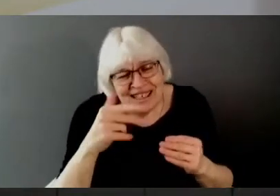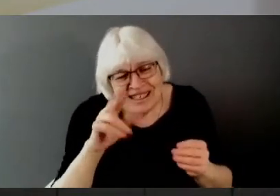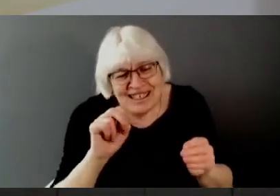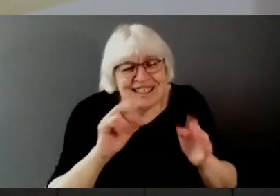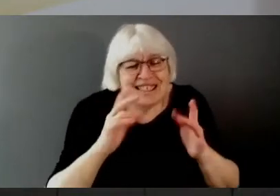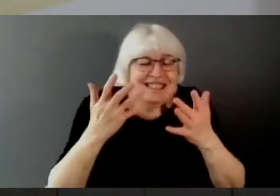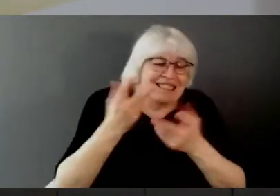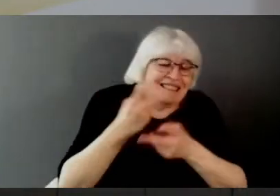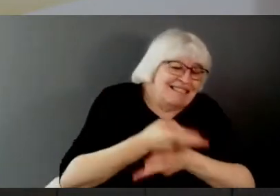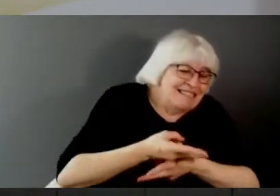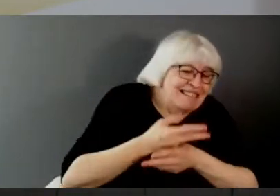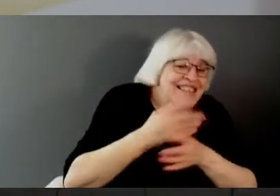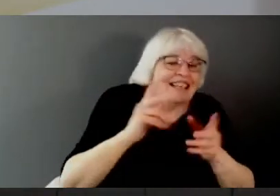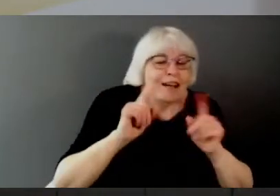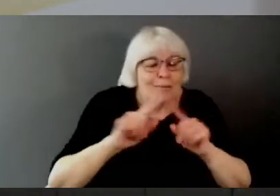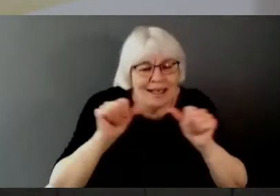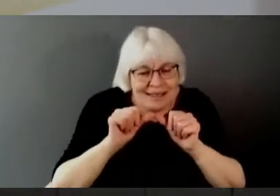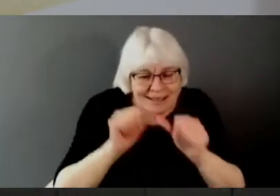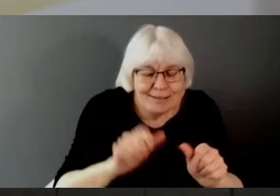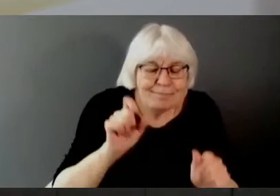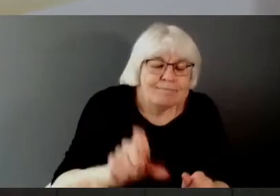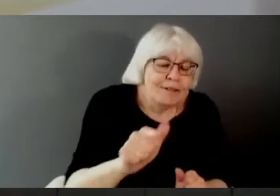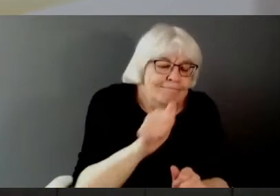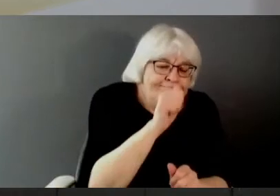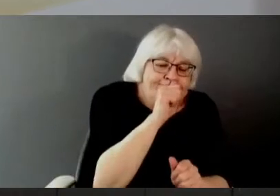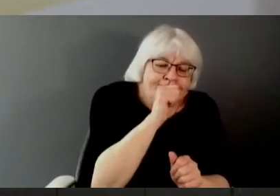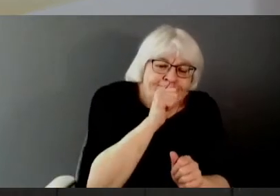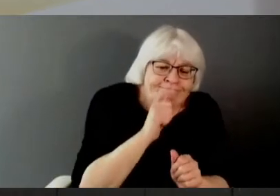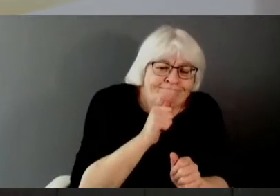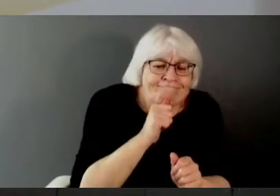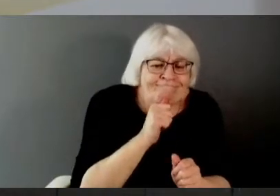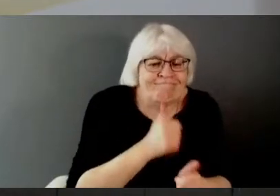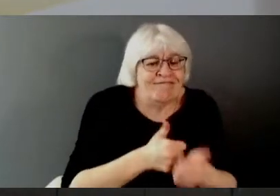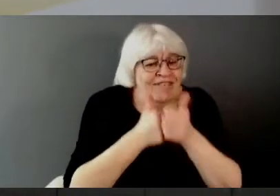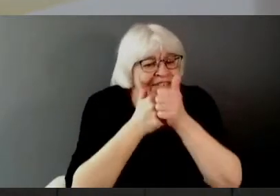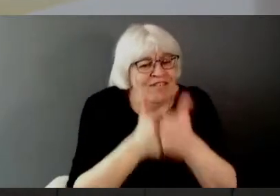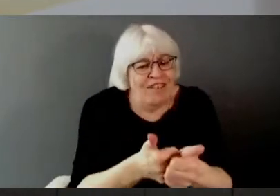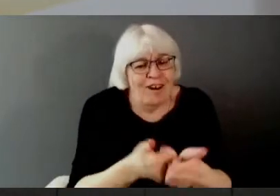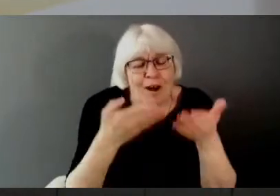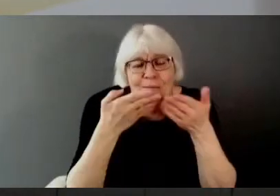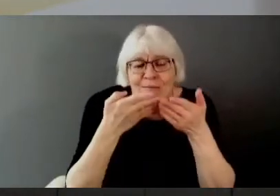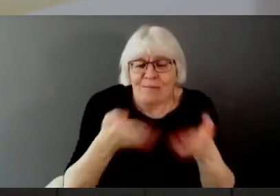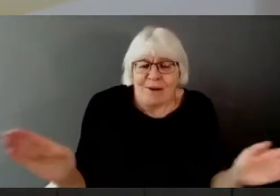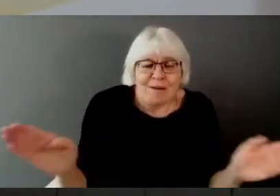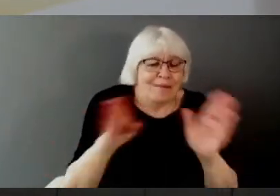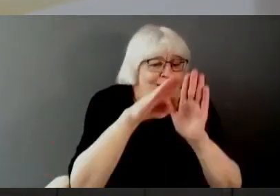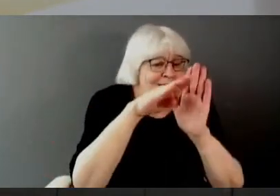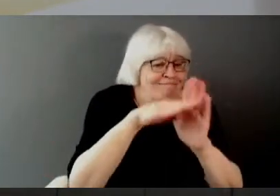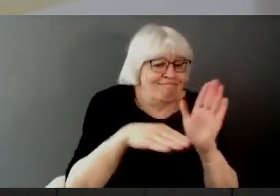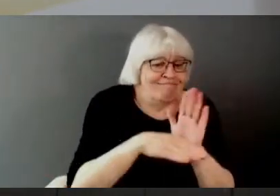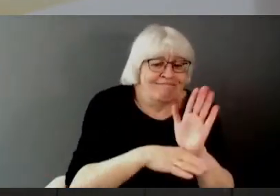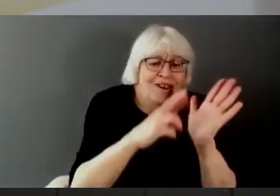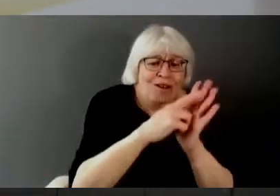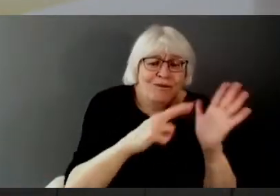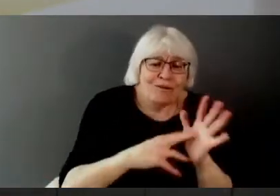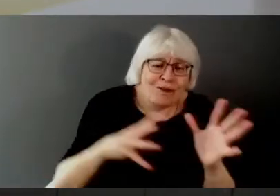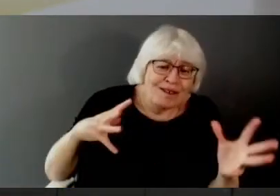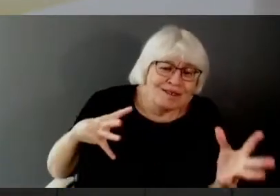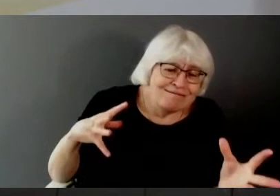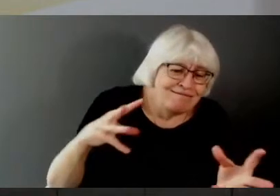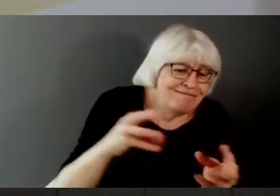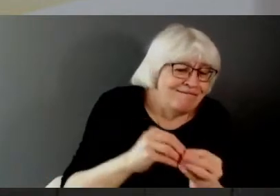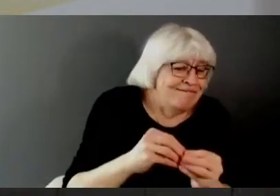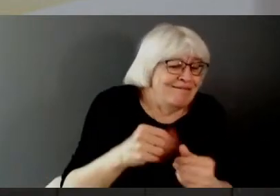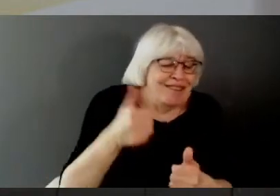and committed, and we have to continue to follow these public health measures. To date, we have done so well and come so far. As the